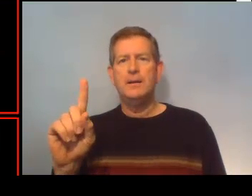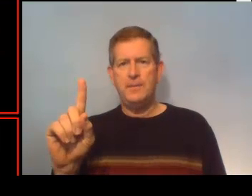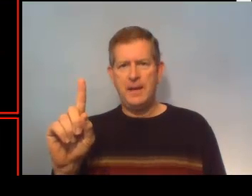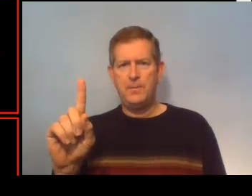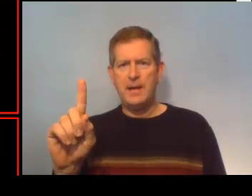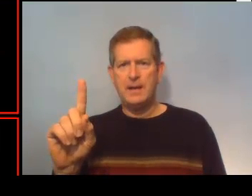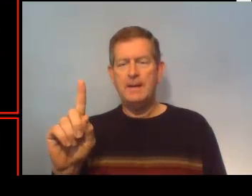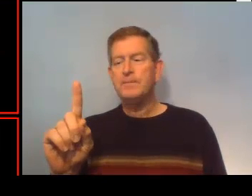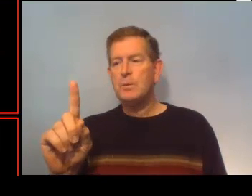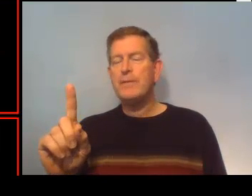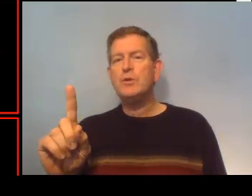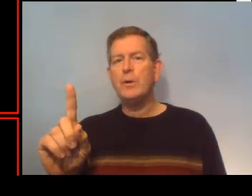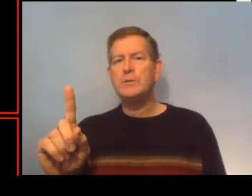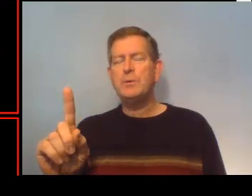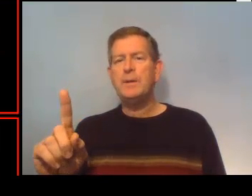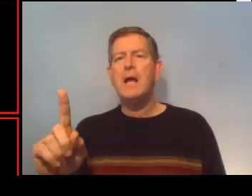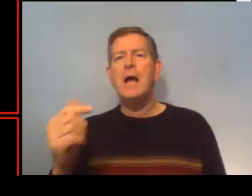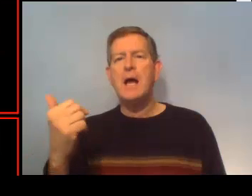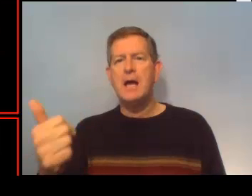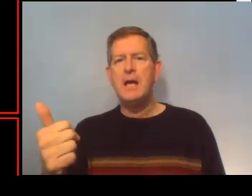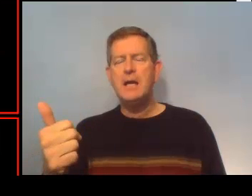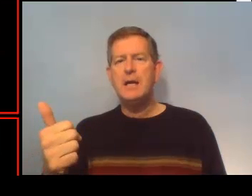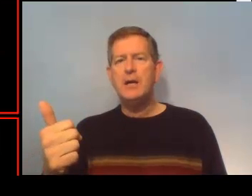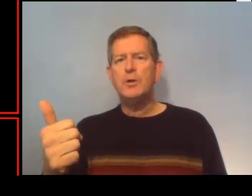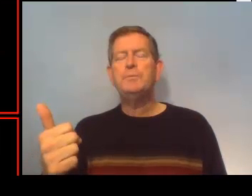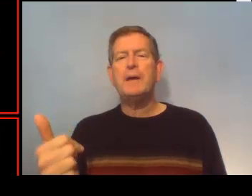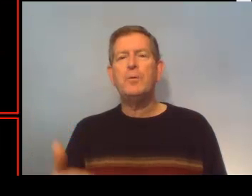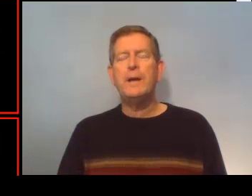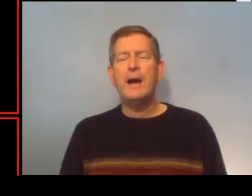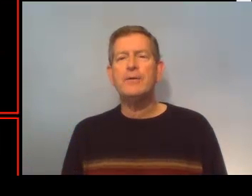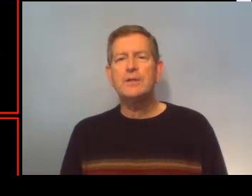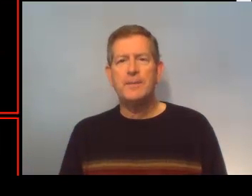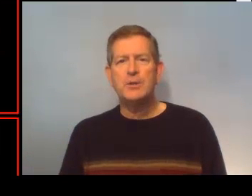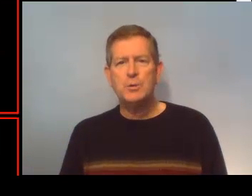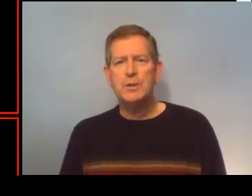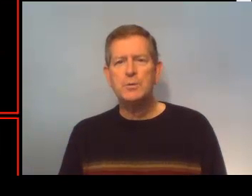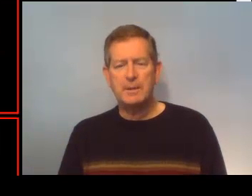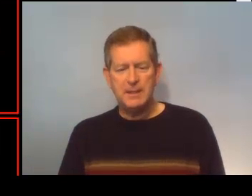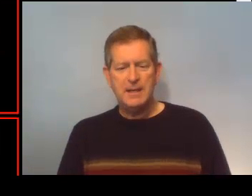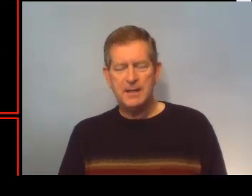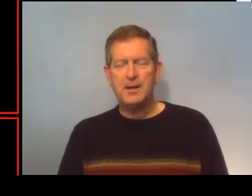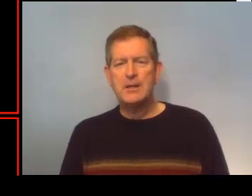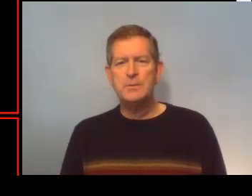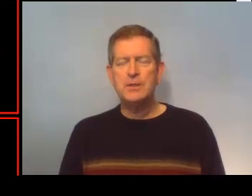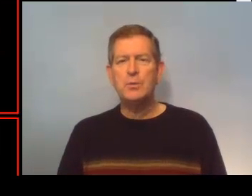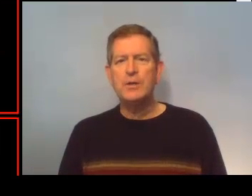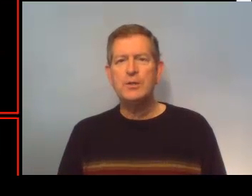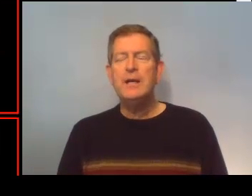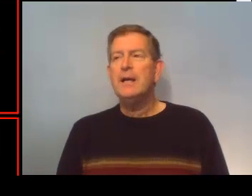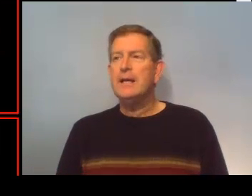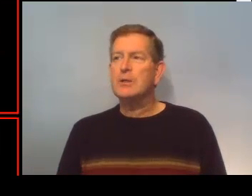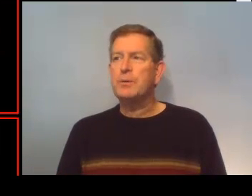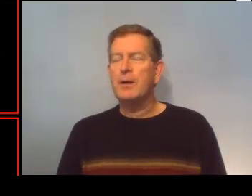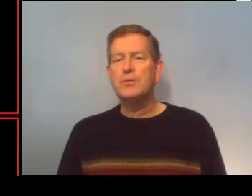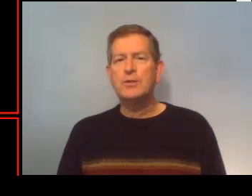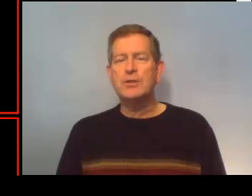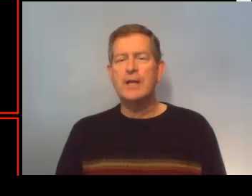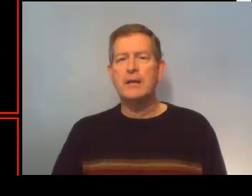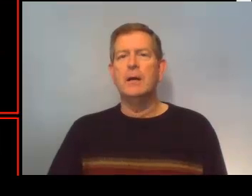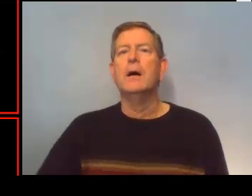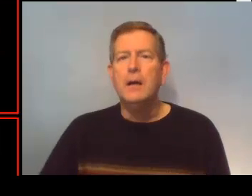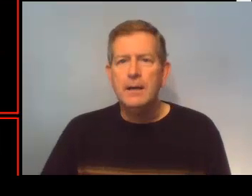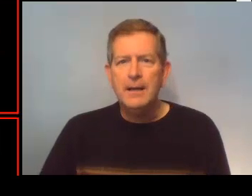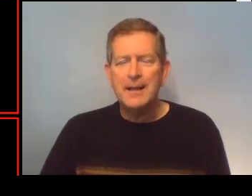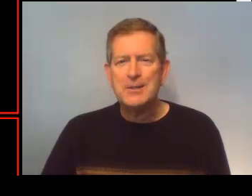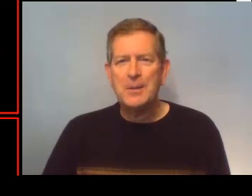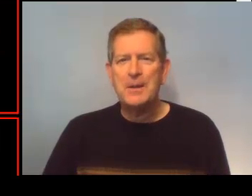a backpack. So we have a choice between un, which, by the way, I always tell my students when I'm in a classroom situation, is pronounced just